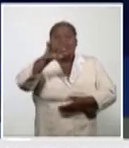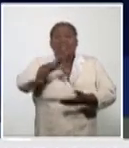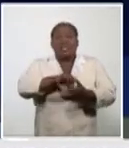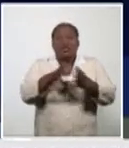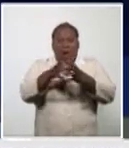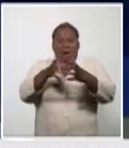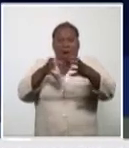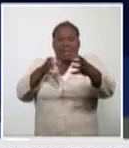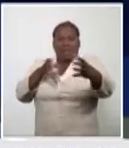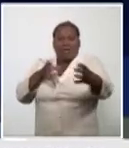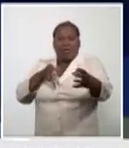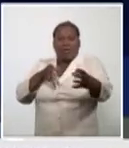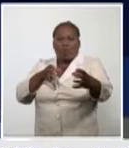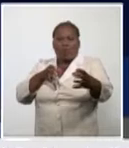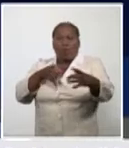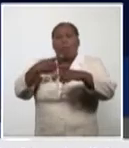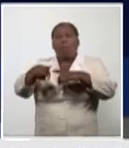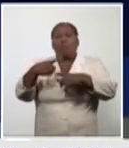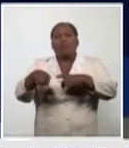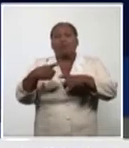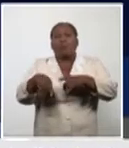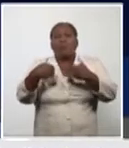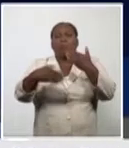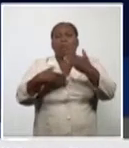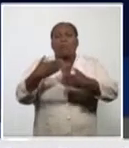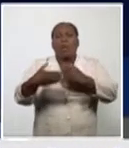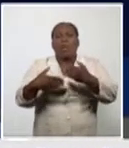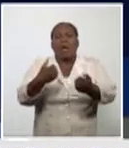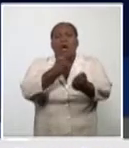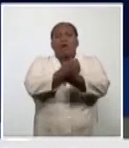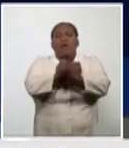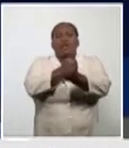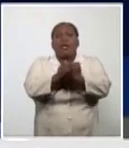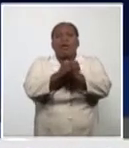other epidemiological risk factors.